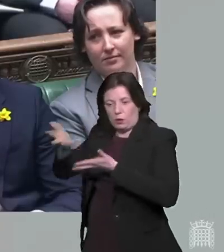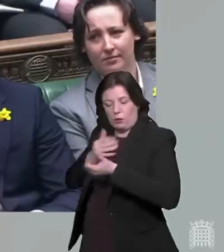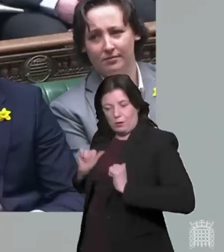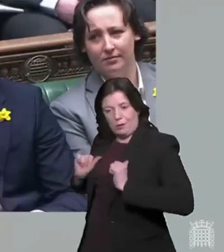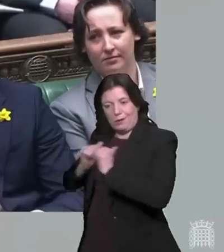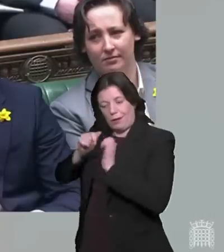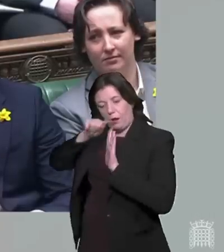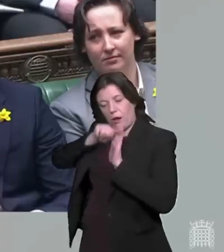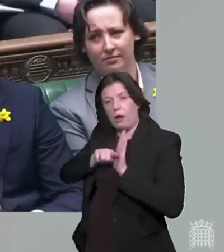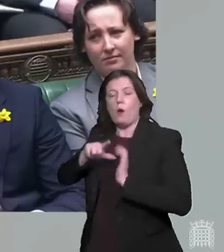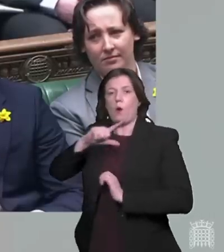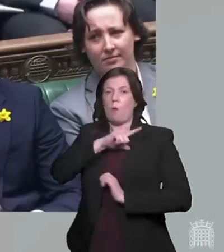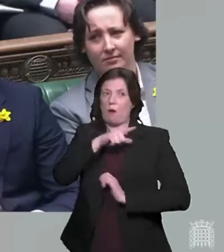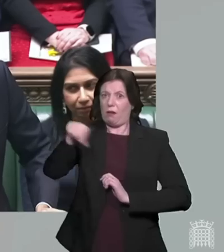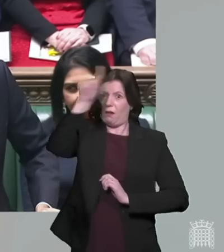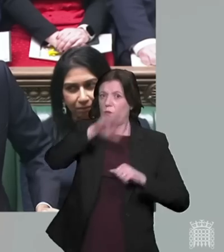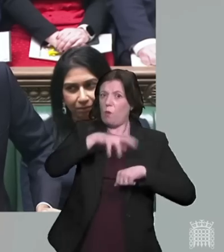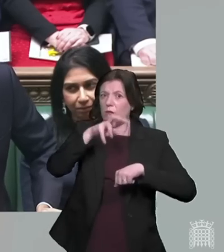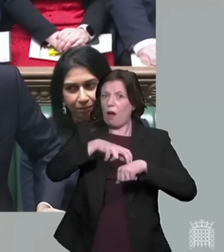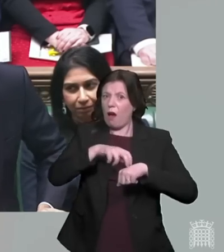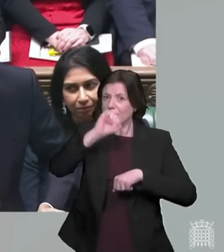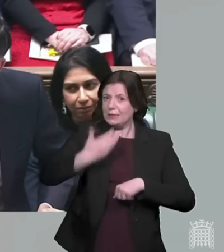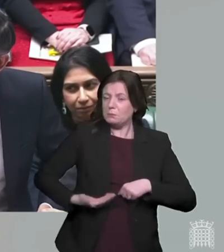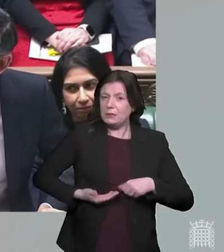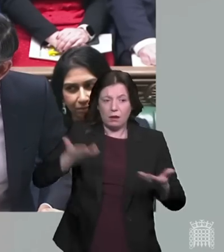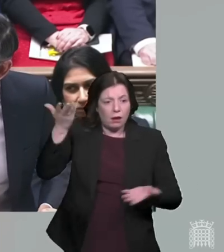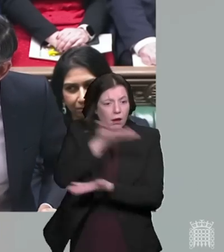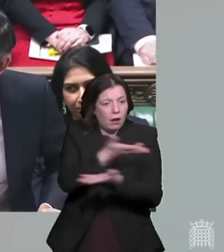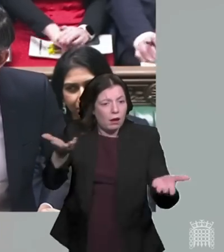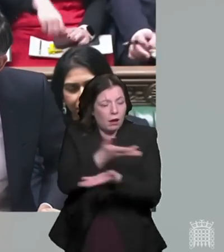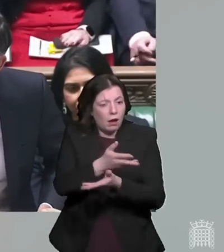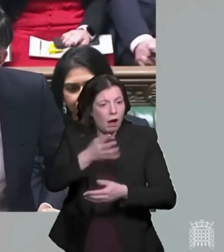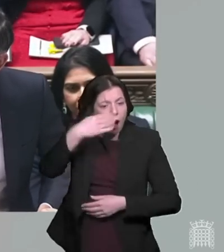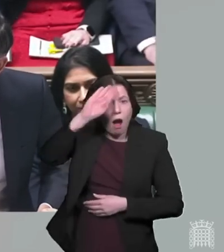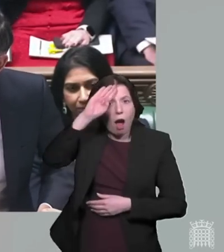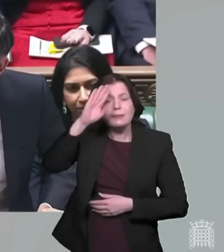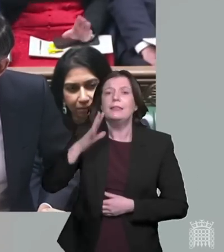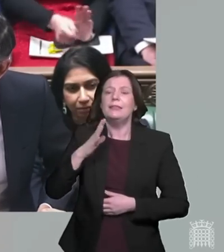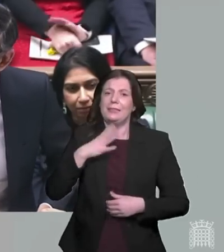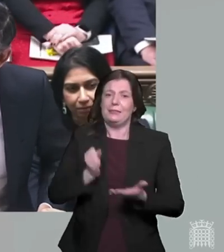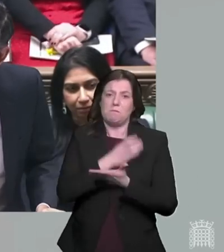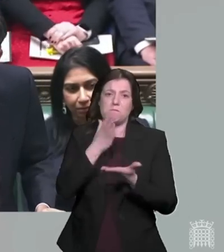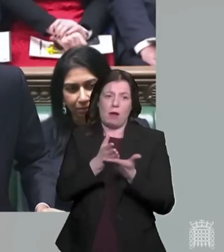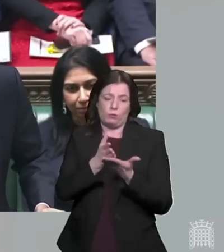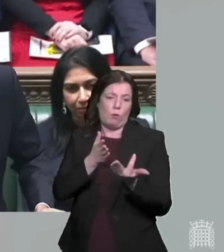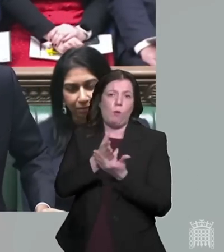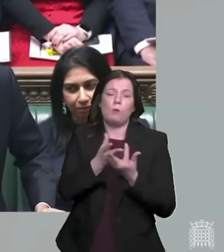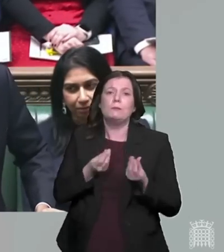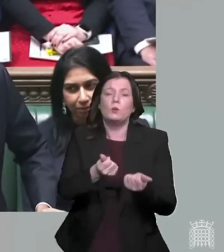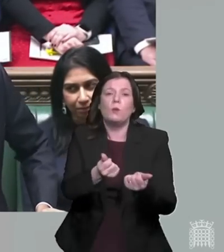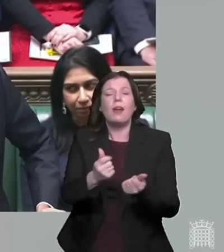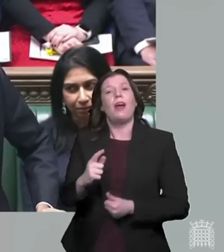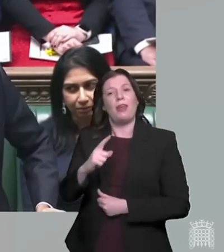and the businesses there that trade across that border on a daily basis with complex supply chains need and value that access. That is something that the